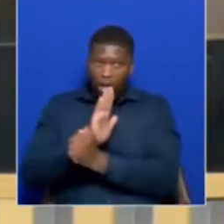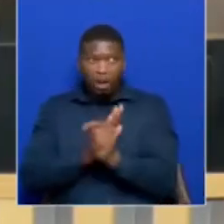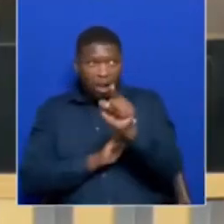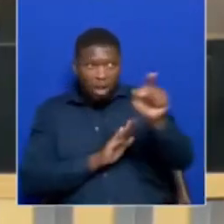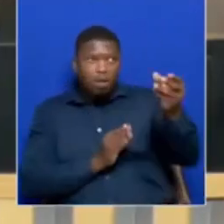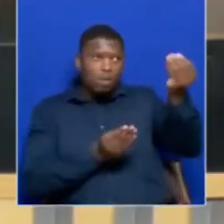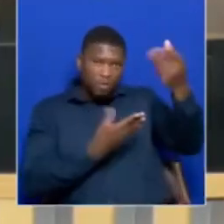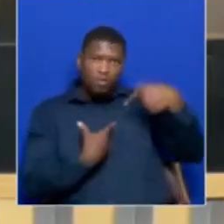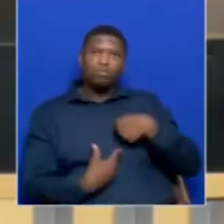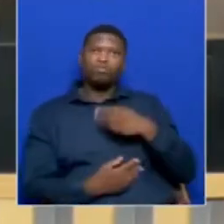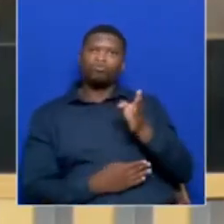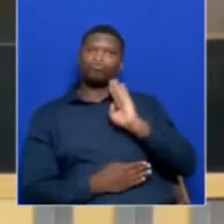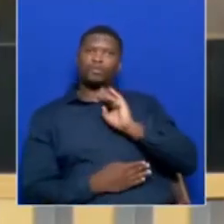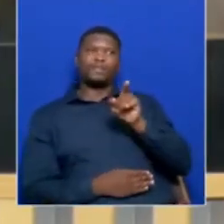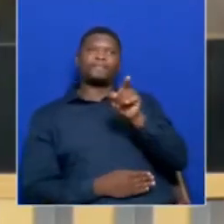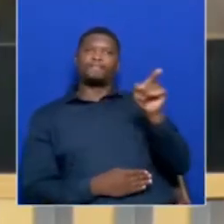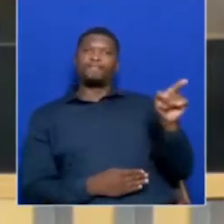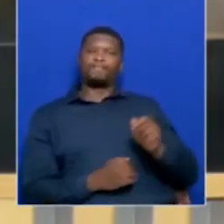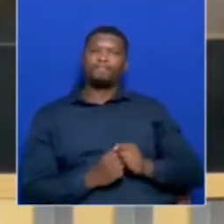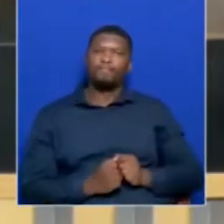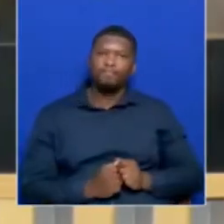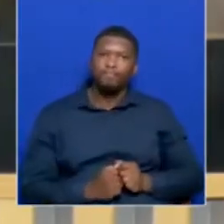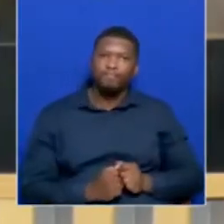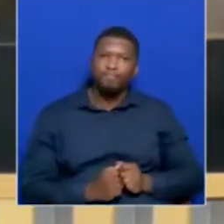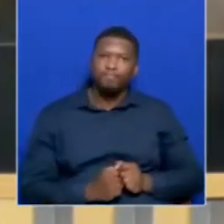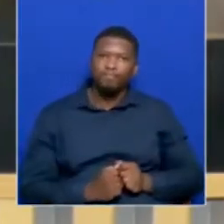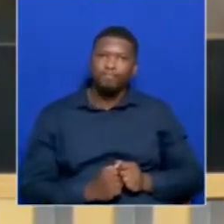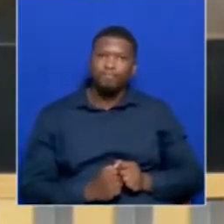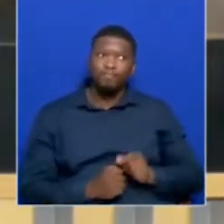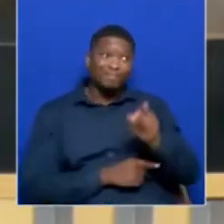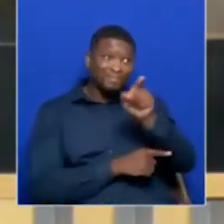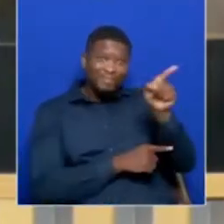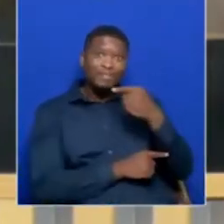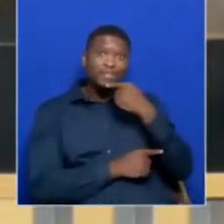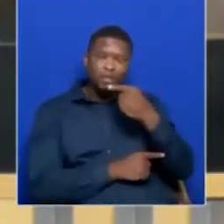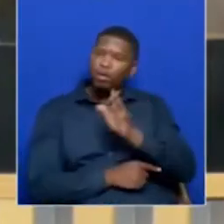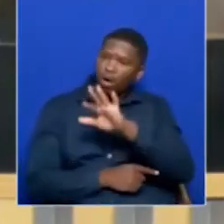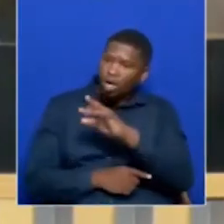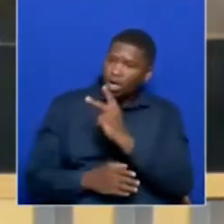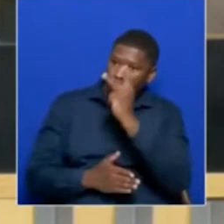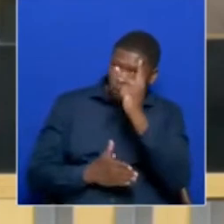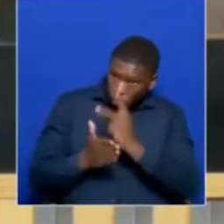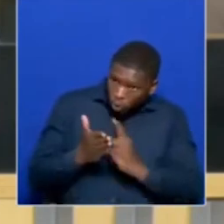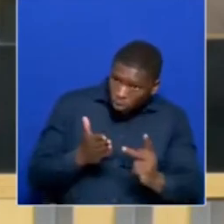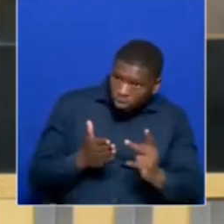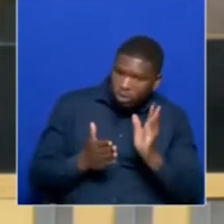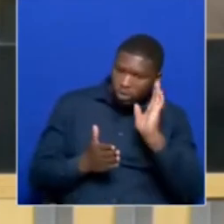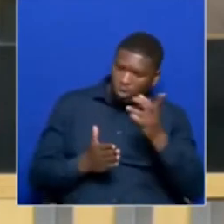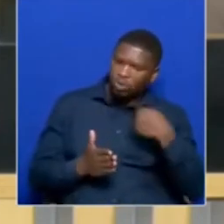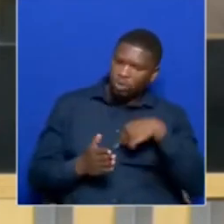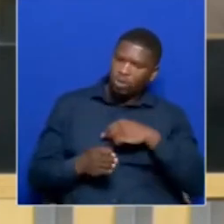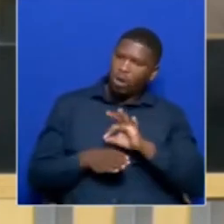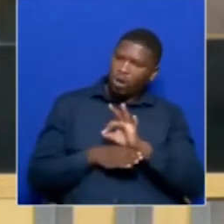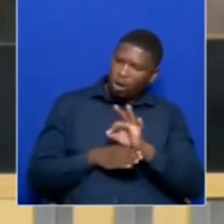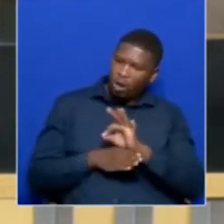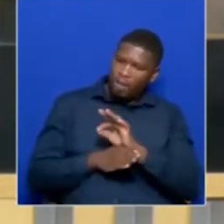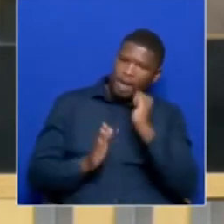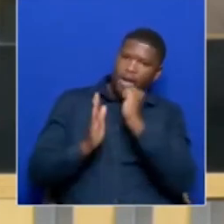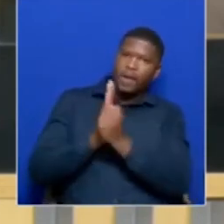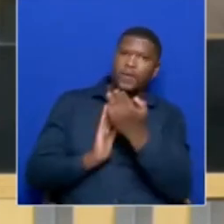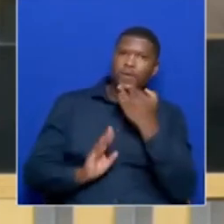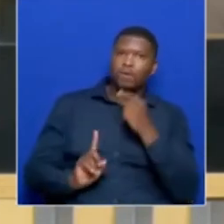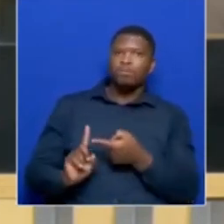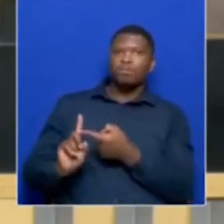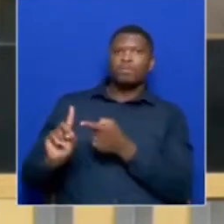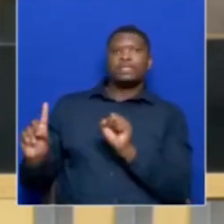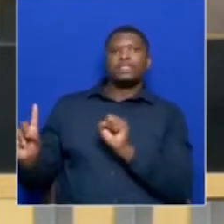me that in the next 2 weeks' time, we are being hired to kill Mr. Magato. So we had 2 weeks to stop the